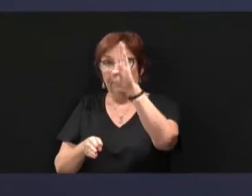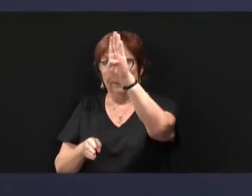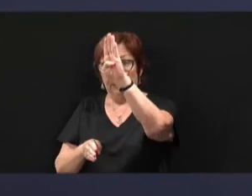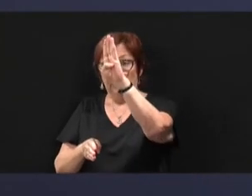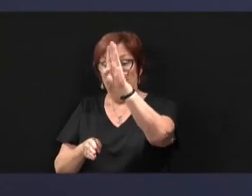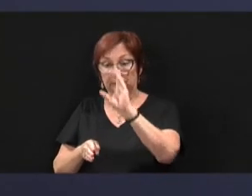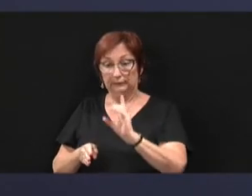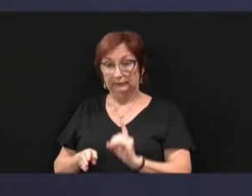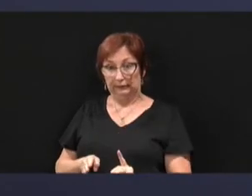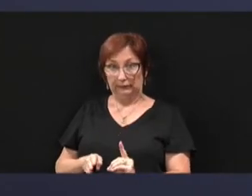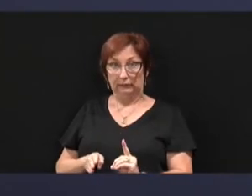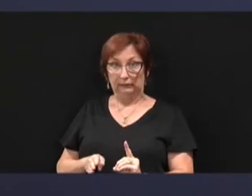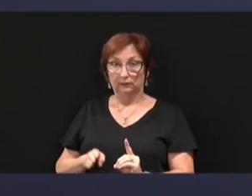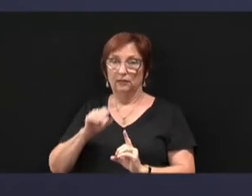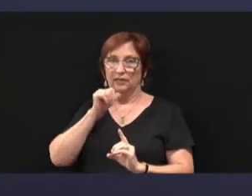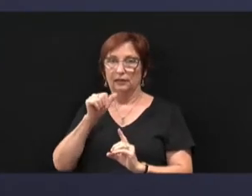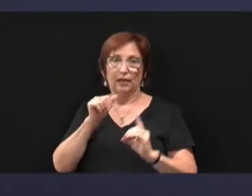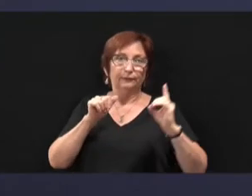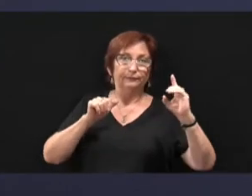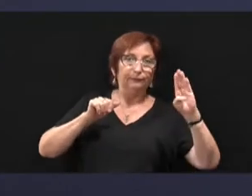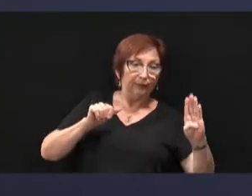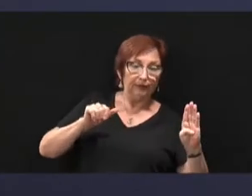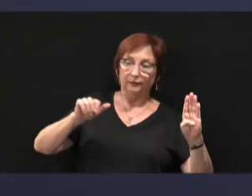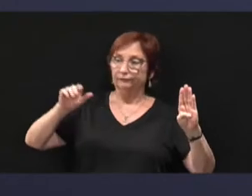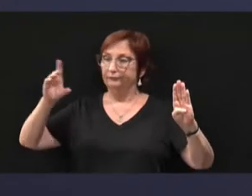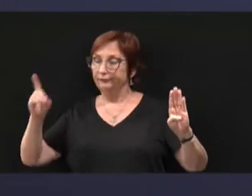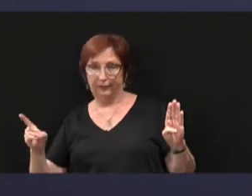I guess this is okay like this. Anyway, it's up to you.